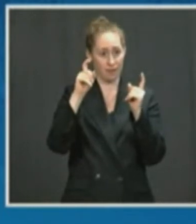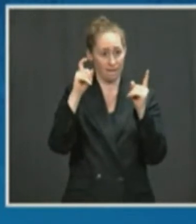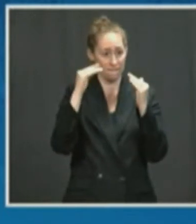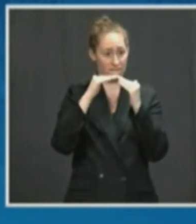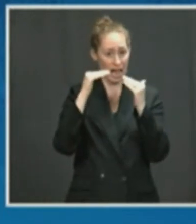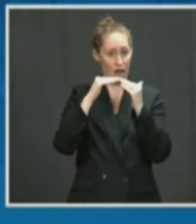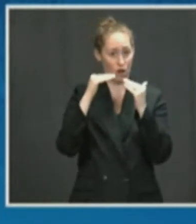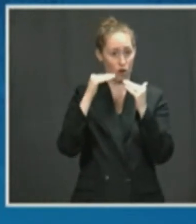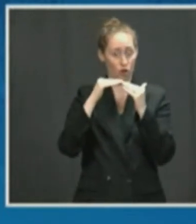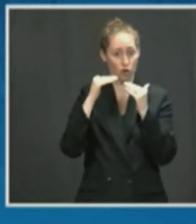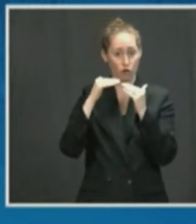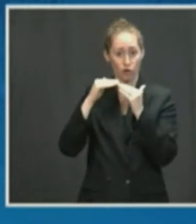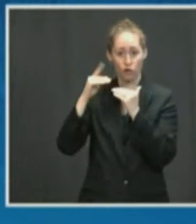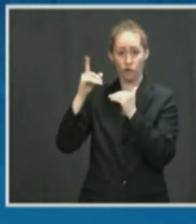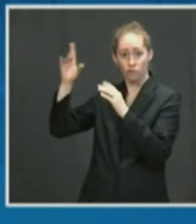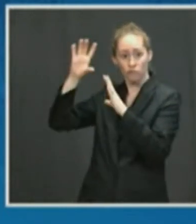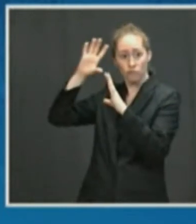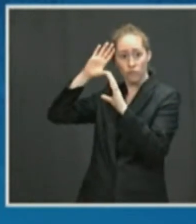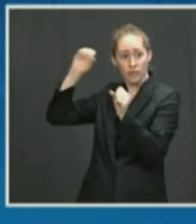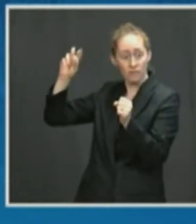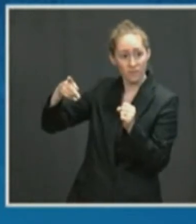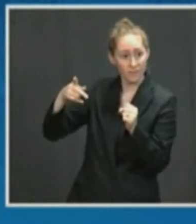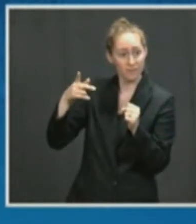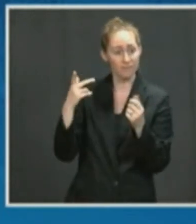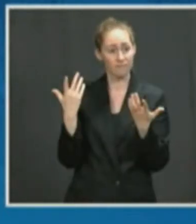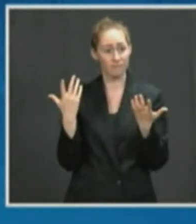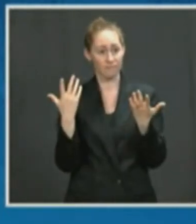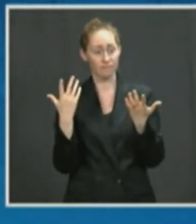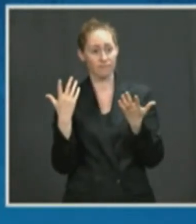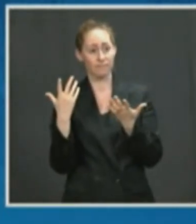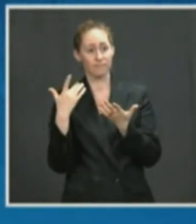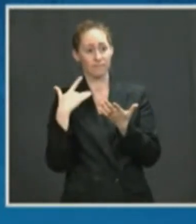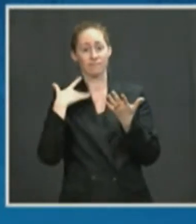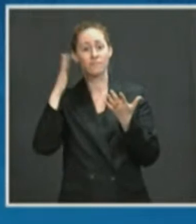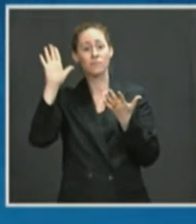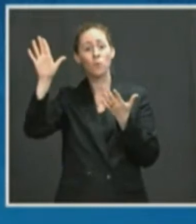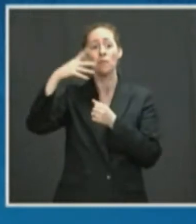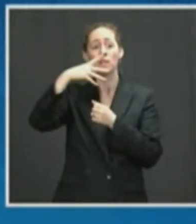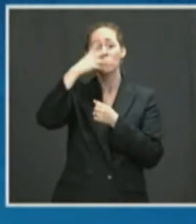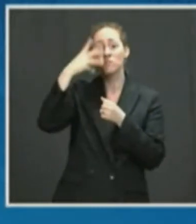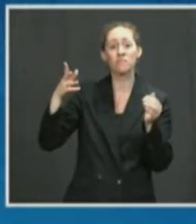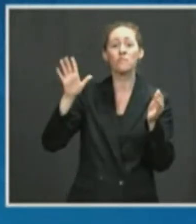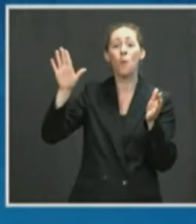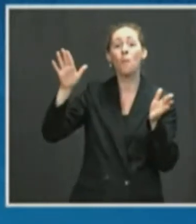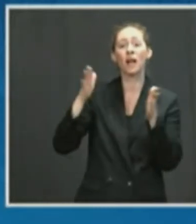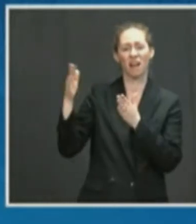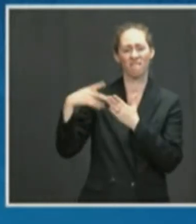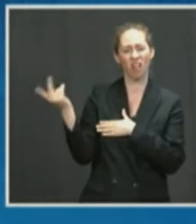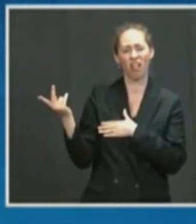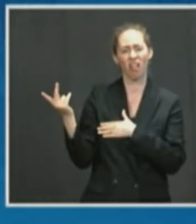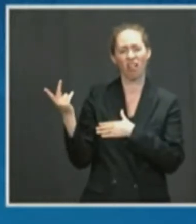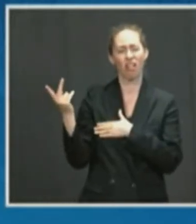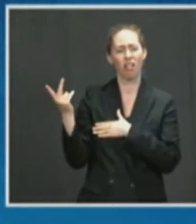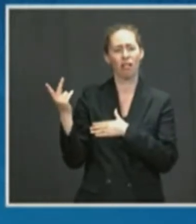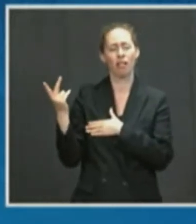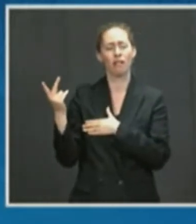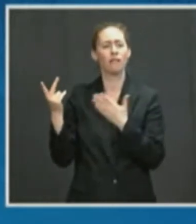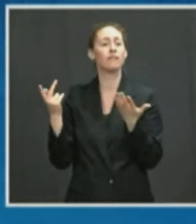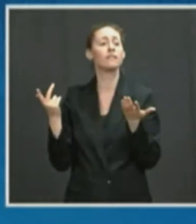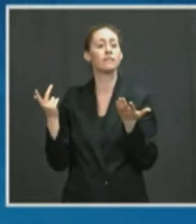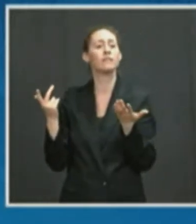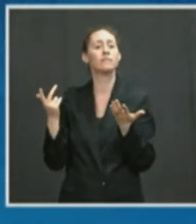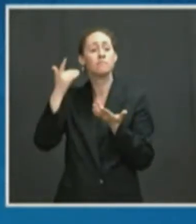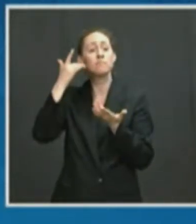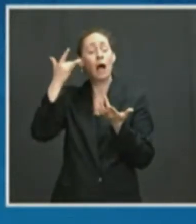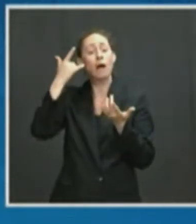illegal immigration to be a failure if, because they're so desperate, they still keep coming? And I'm curious, as you stand here in